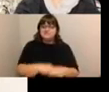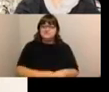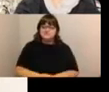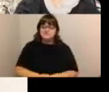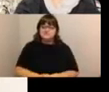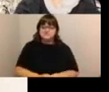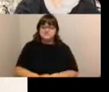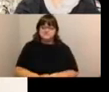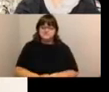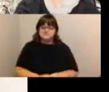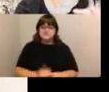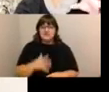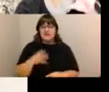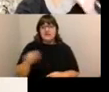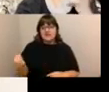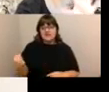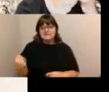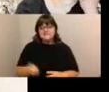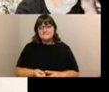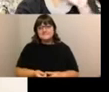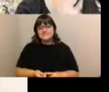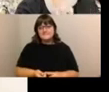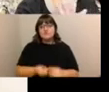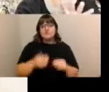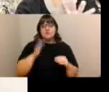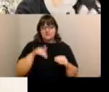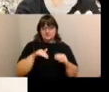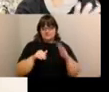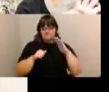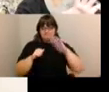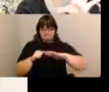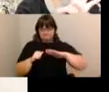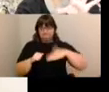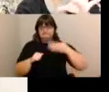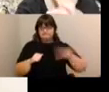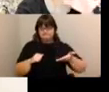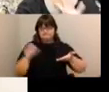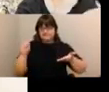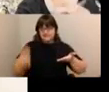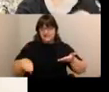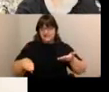And so it's two-sided. So on the side that you're seeing on this